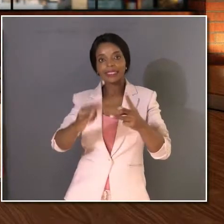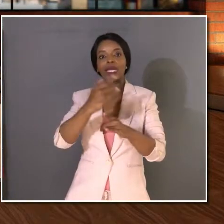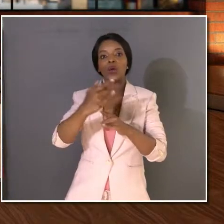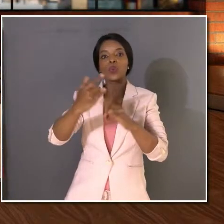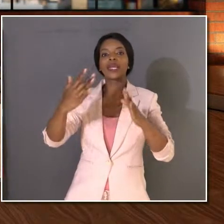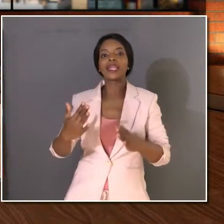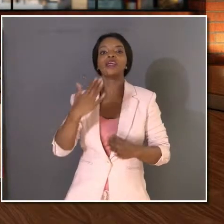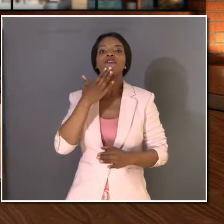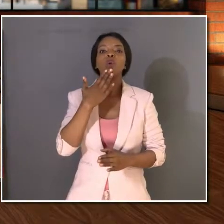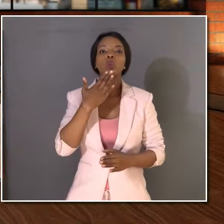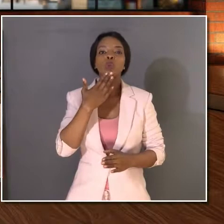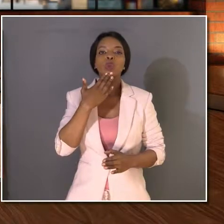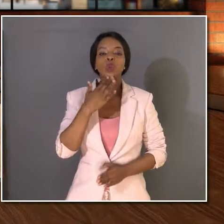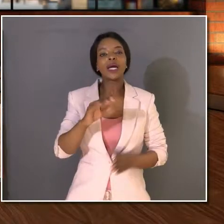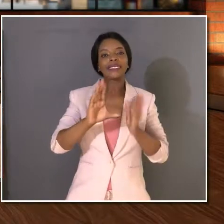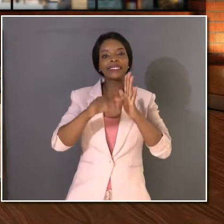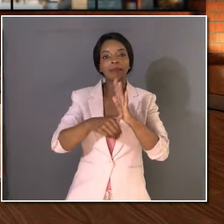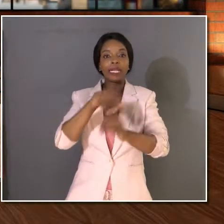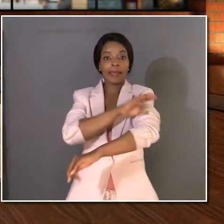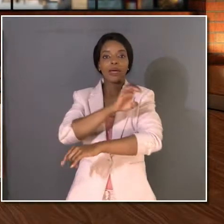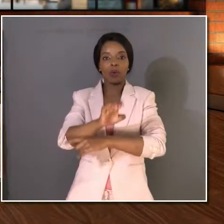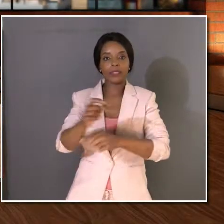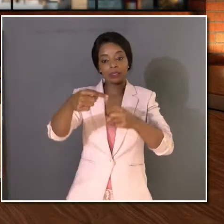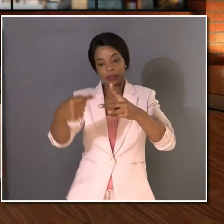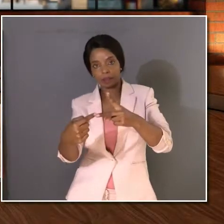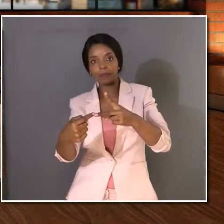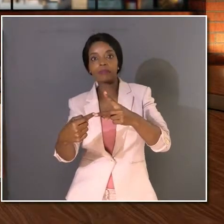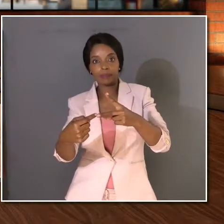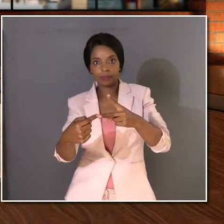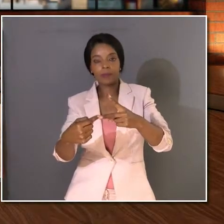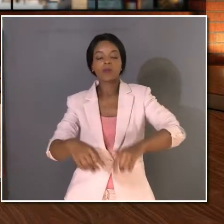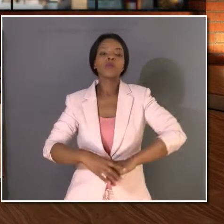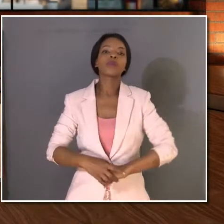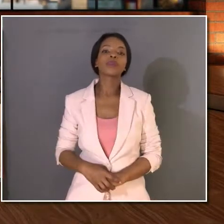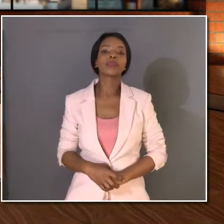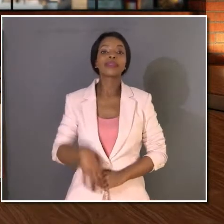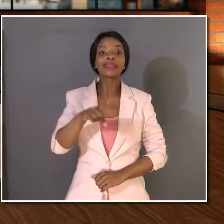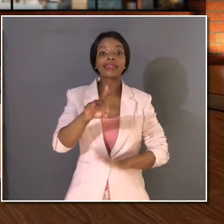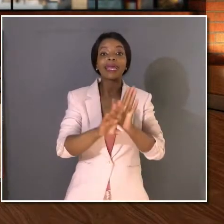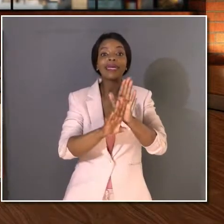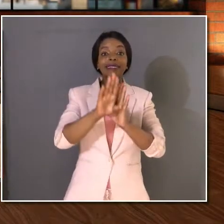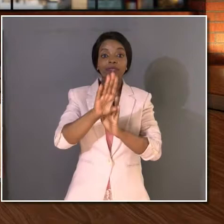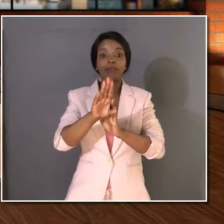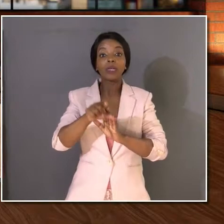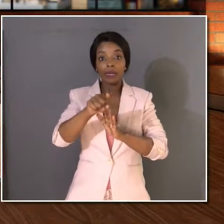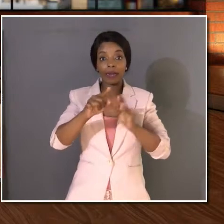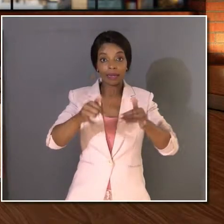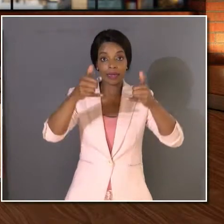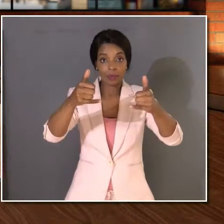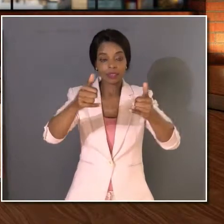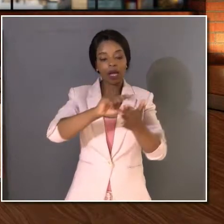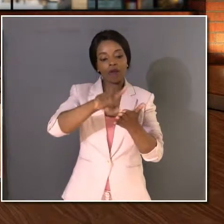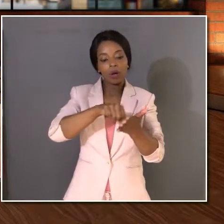Disability Empowerment Awards. The developmental awards are given to finalists who were voted by the judging panel to